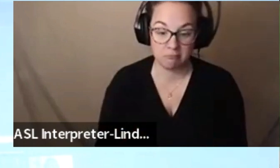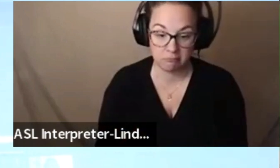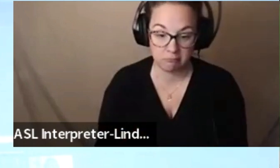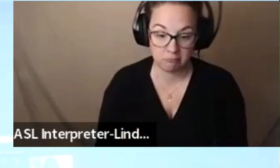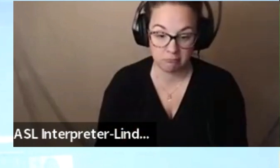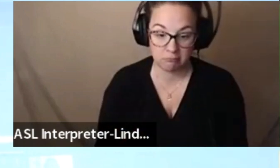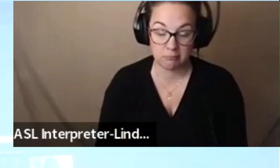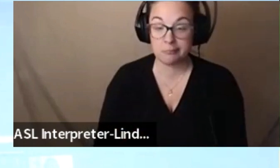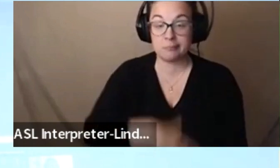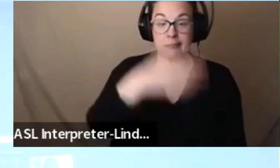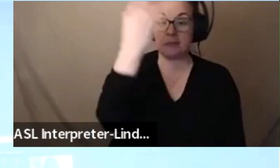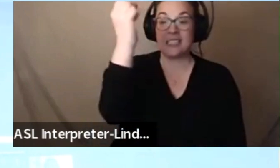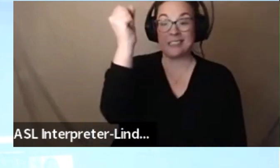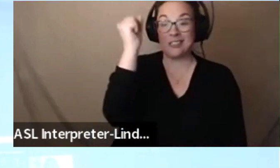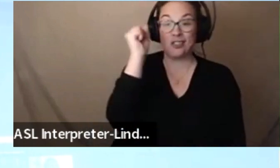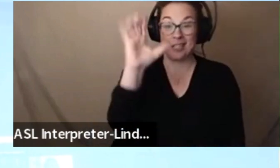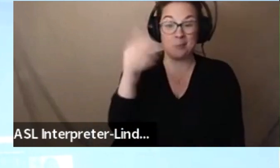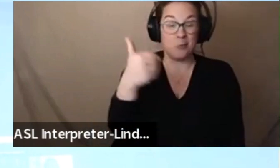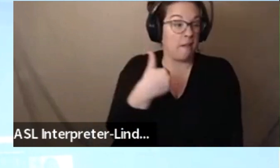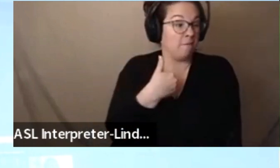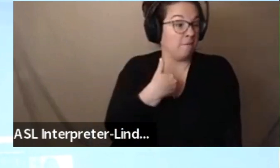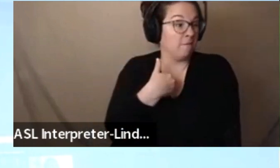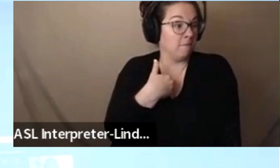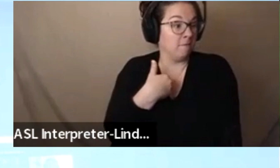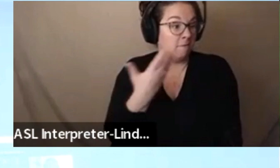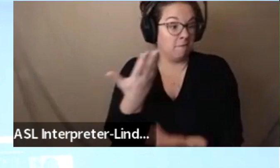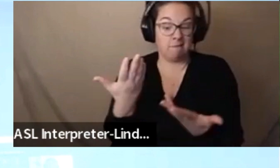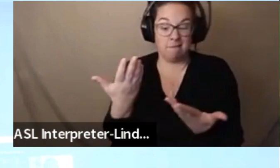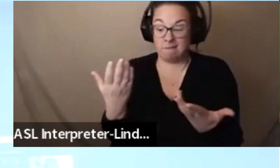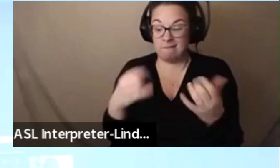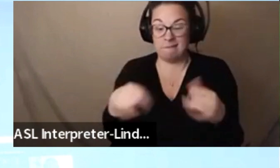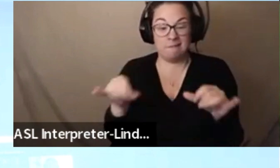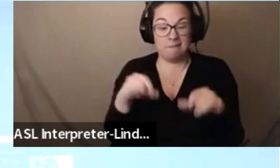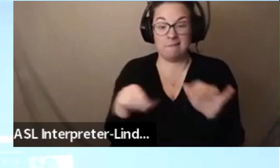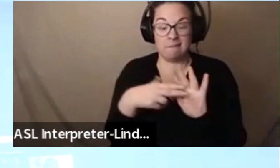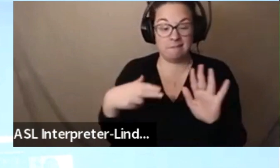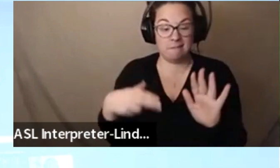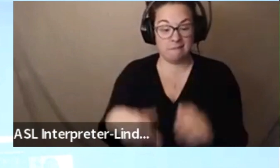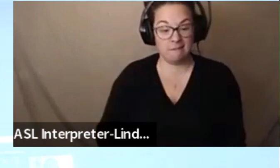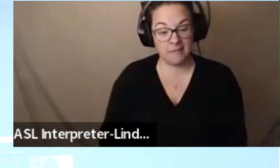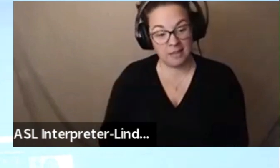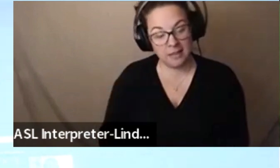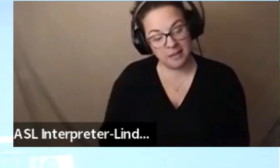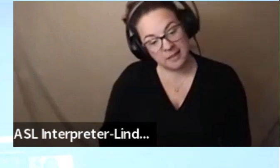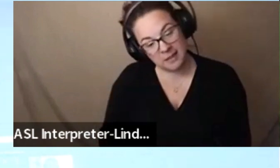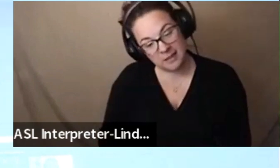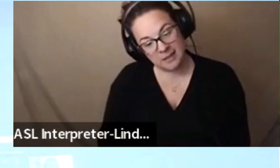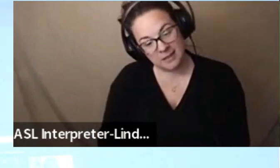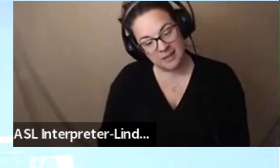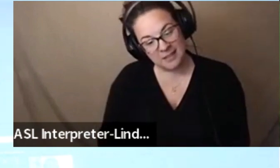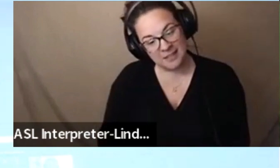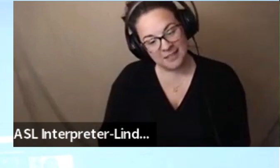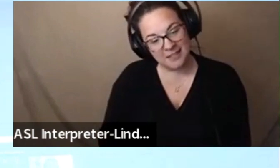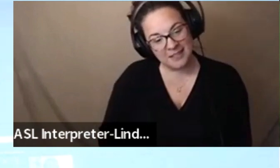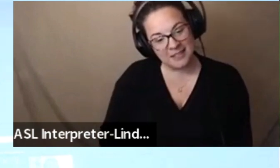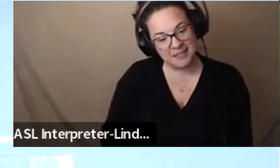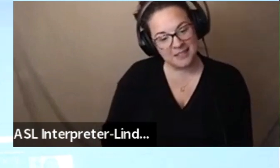about avoiding being gimmicky. Shakespeare is gimmicky. Forests move and